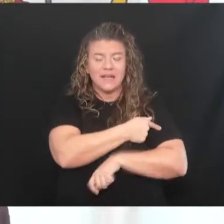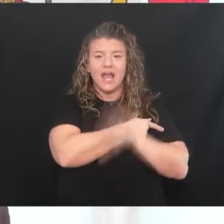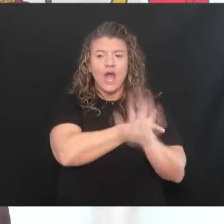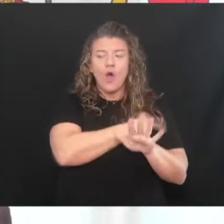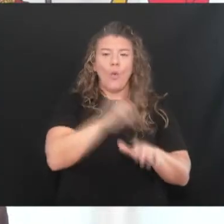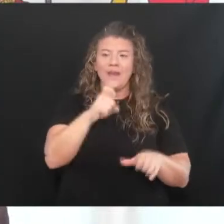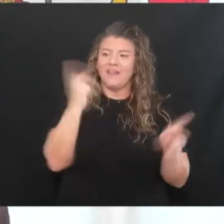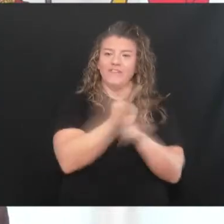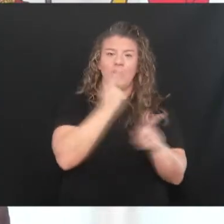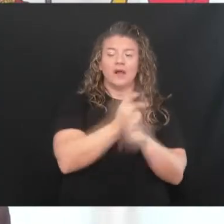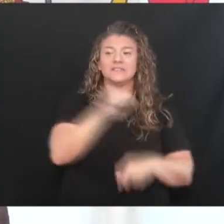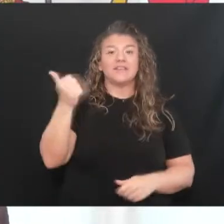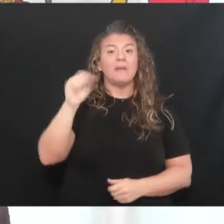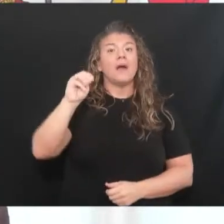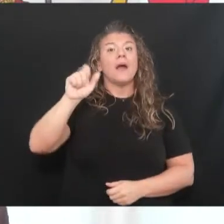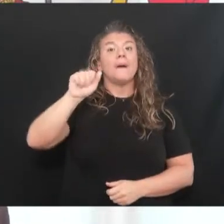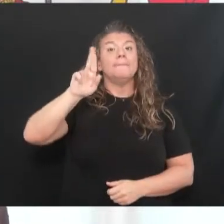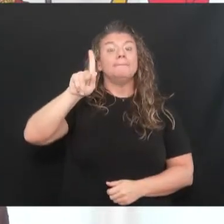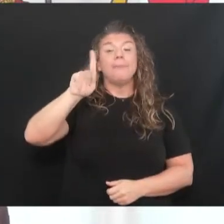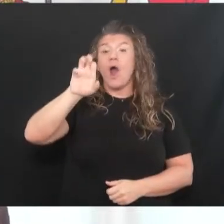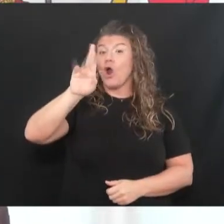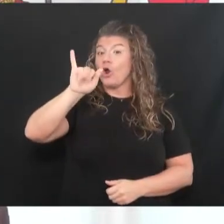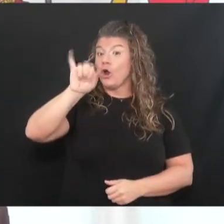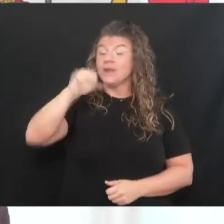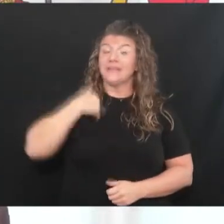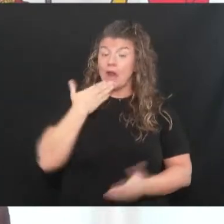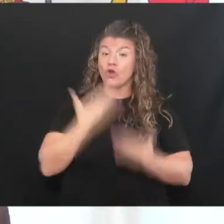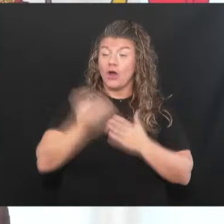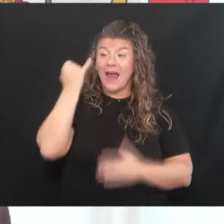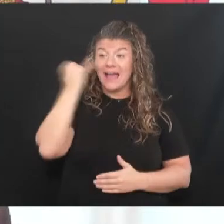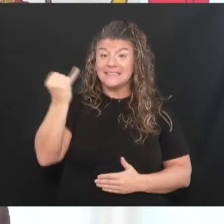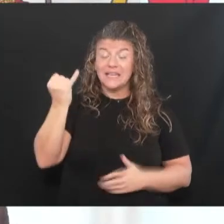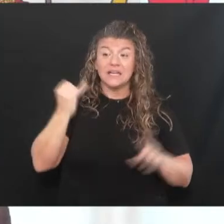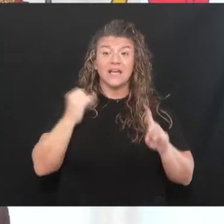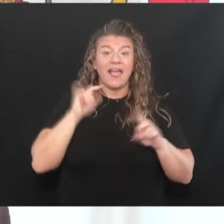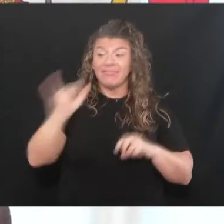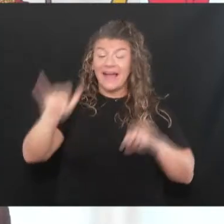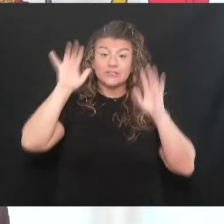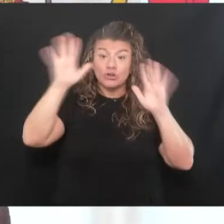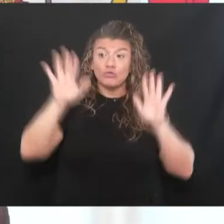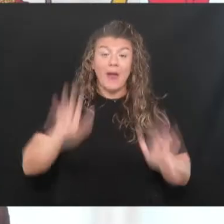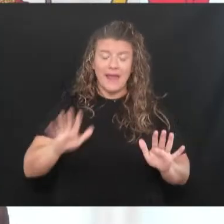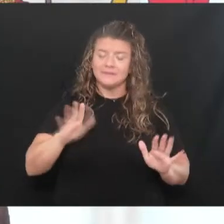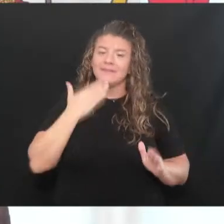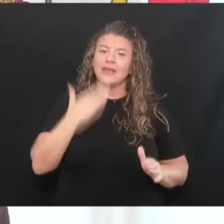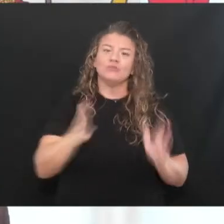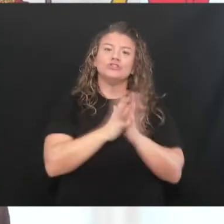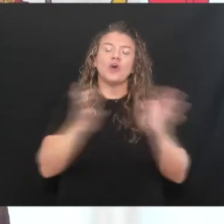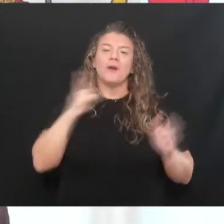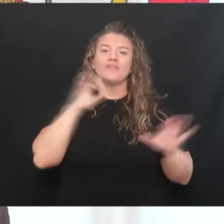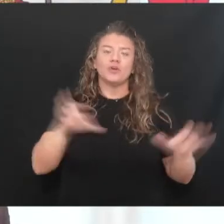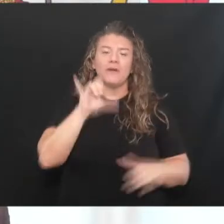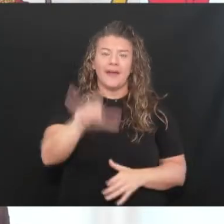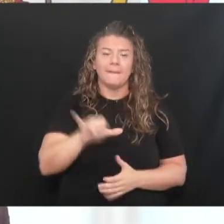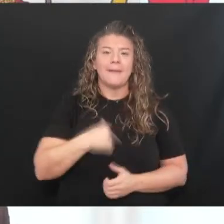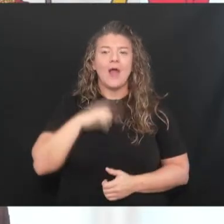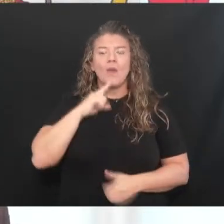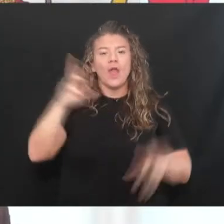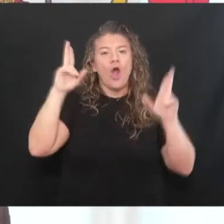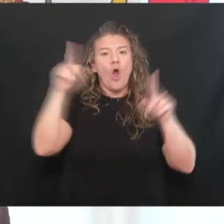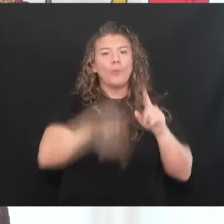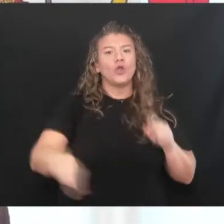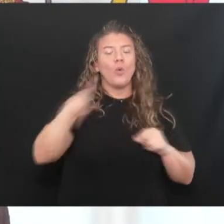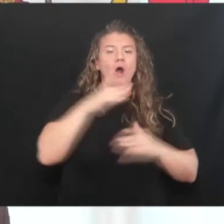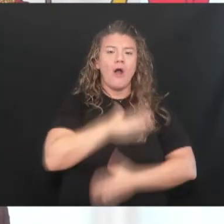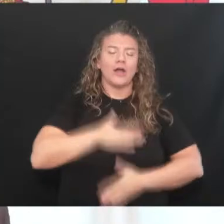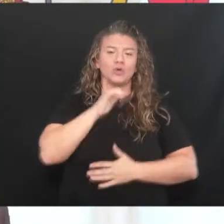out something else. Mark Curtis maybe had a great idea. But boy, that's a great video. Thank y'all so much for doing it. And I hope everybody enjoyed